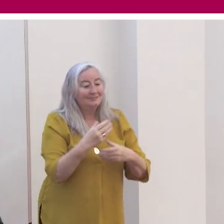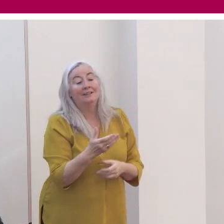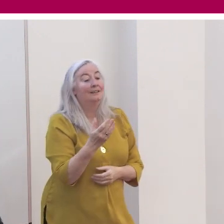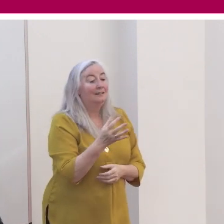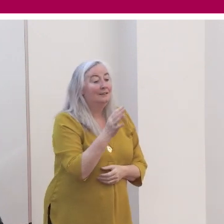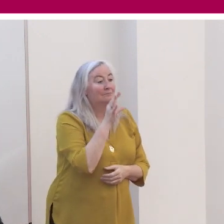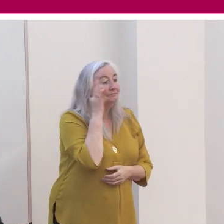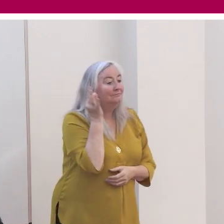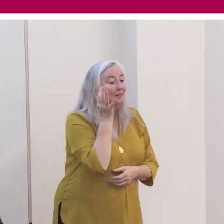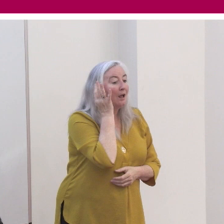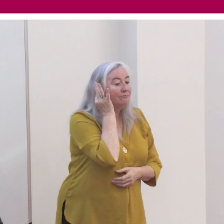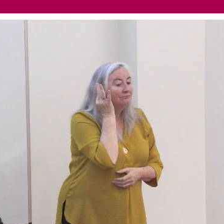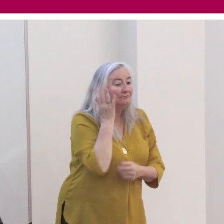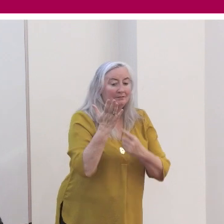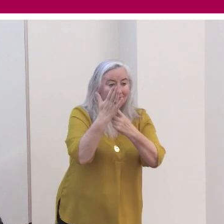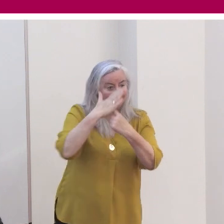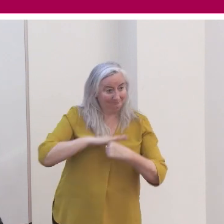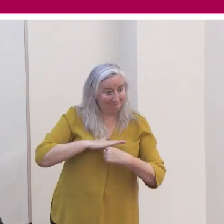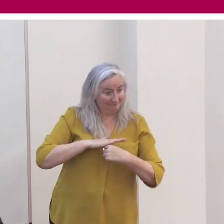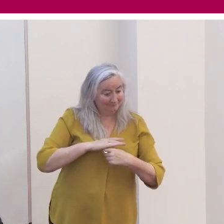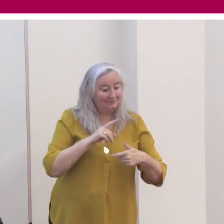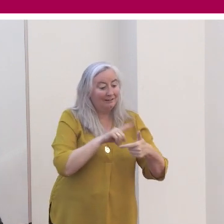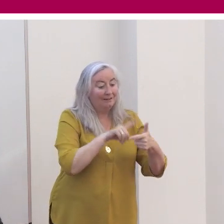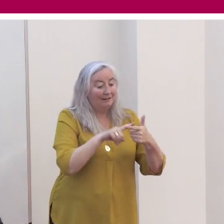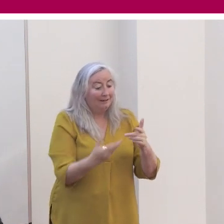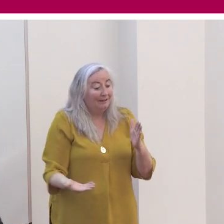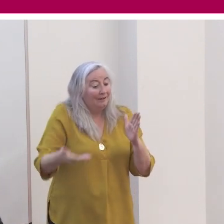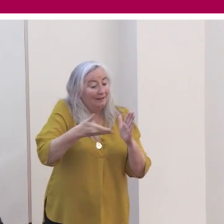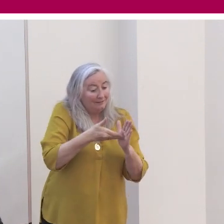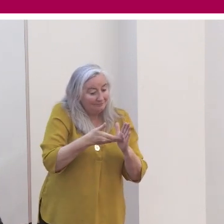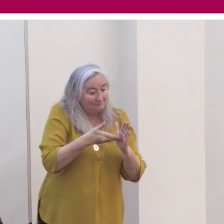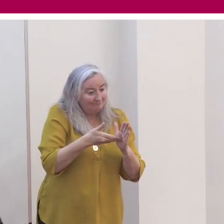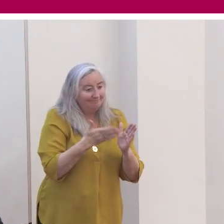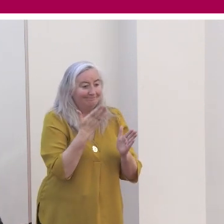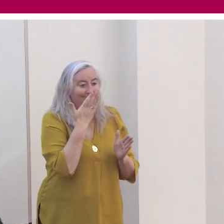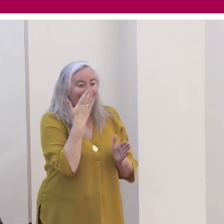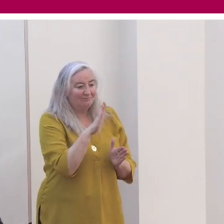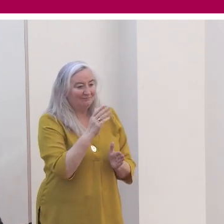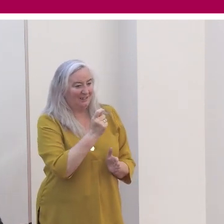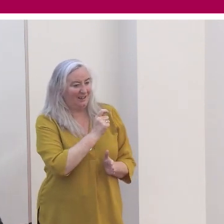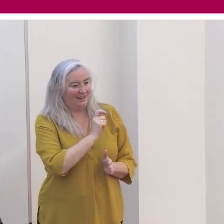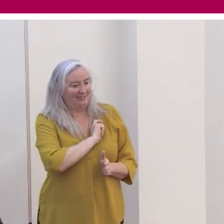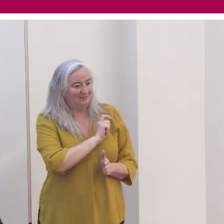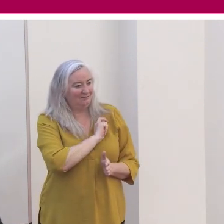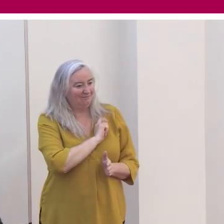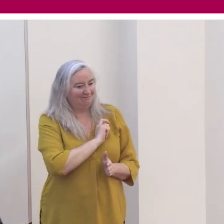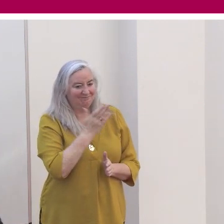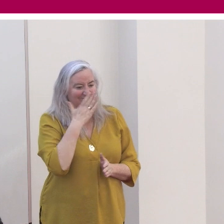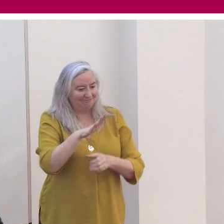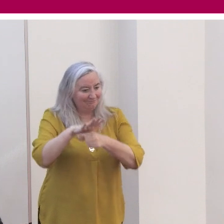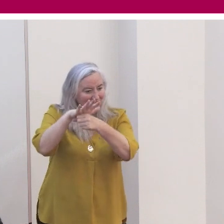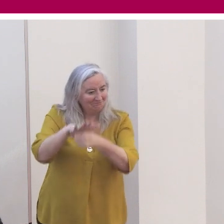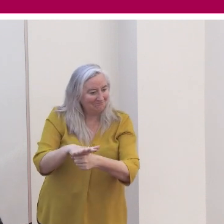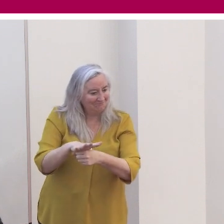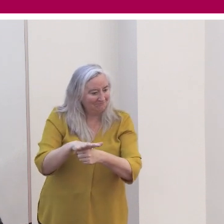victims come from, because a lot of them actually live in a very strong dependency